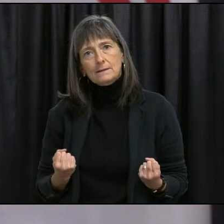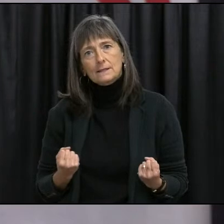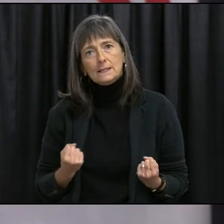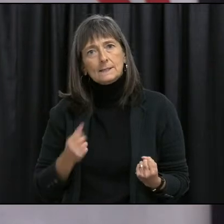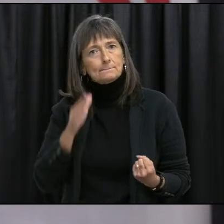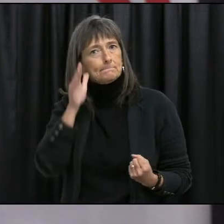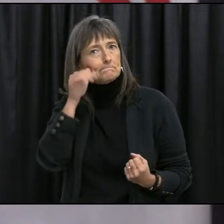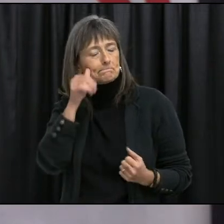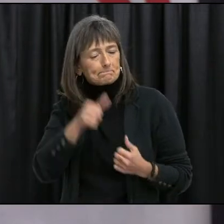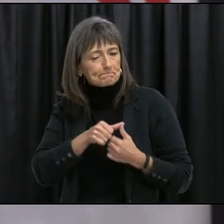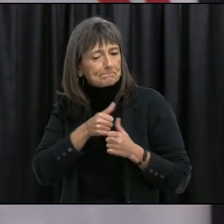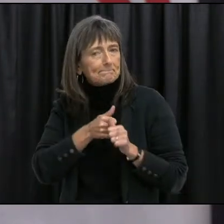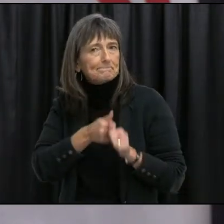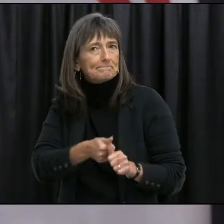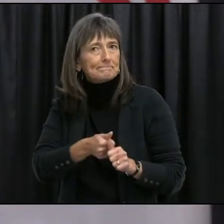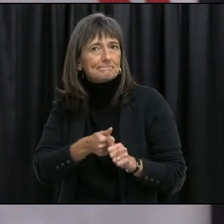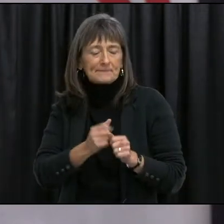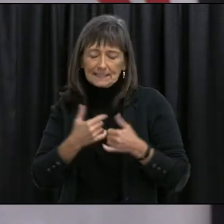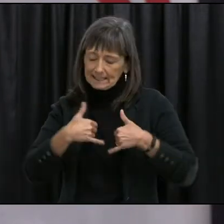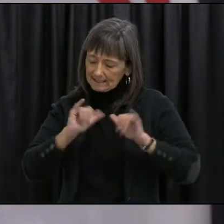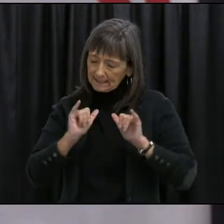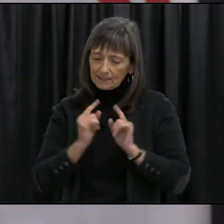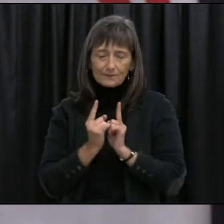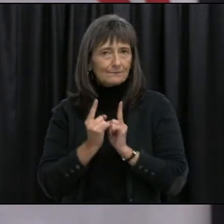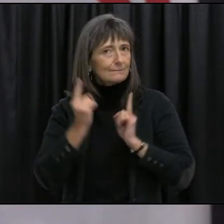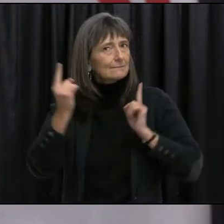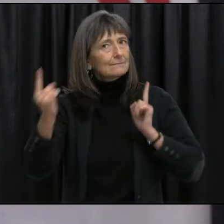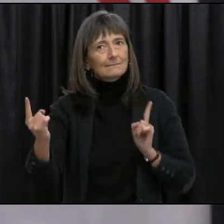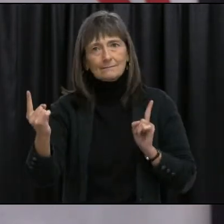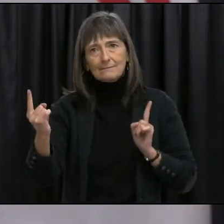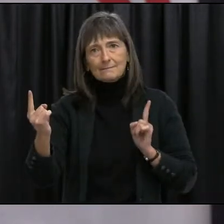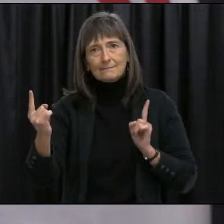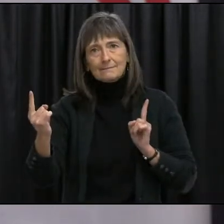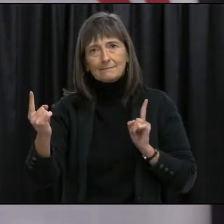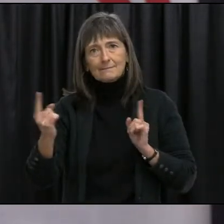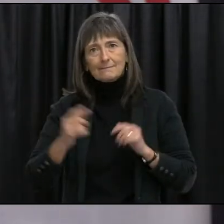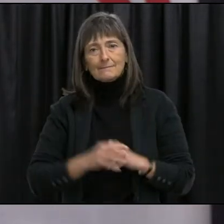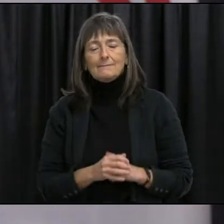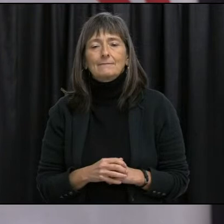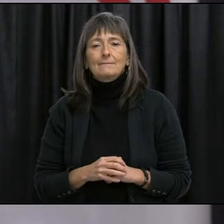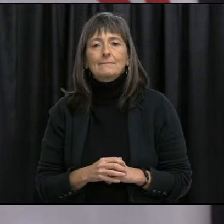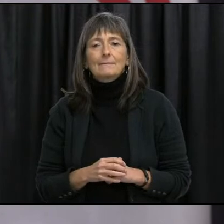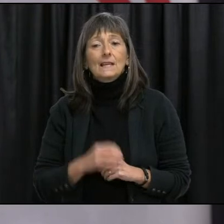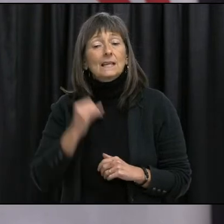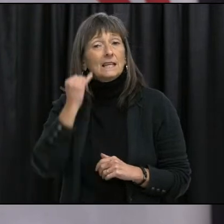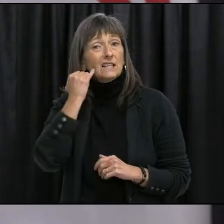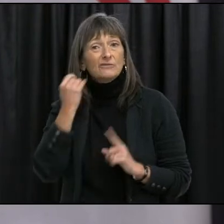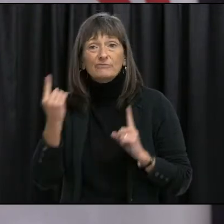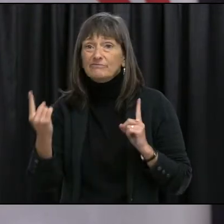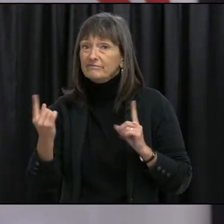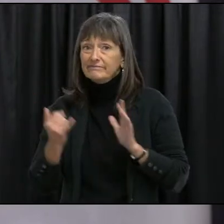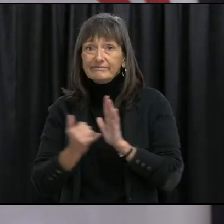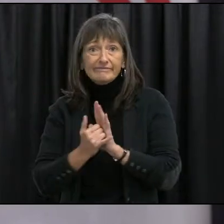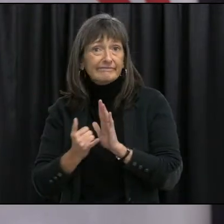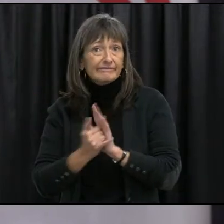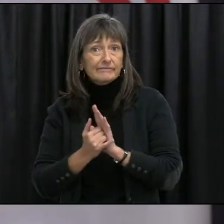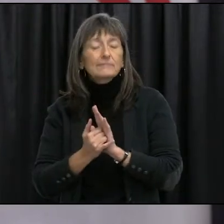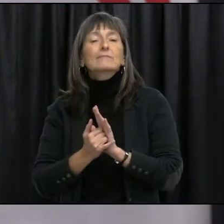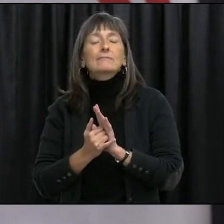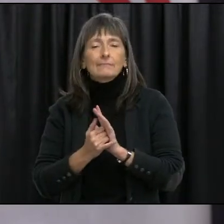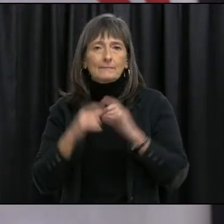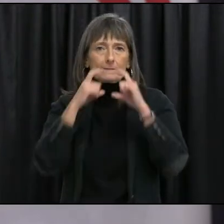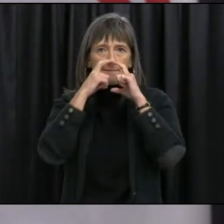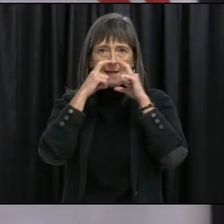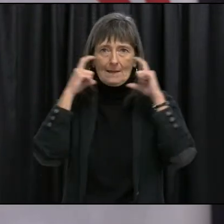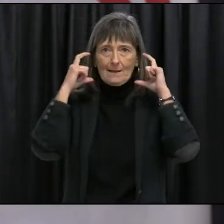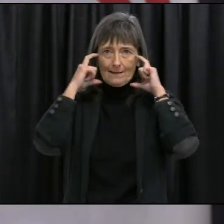We need to use physical distancing where possible. And in those circumstances where it's not, then the